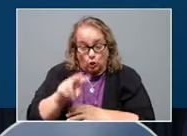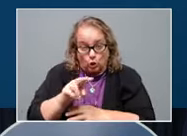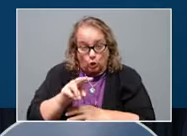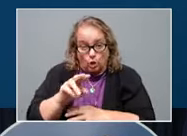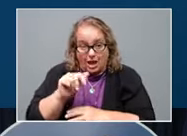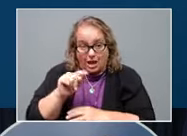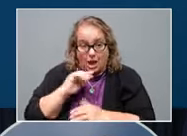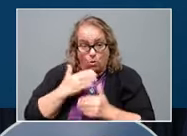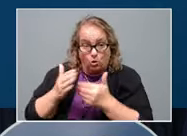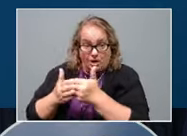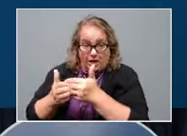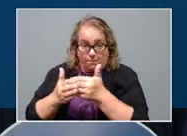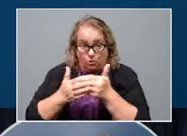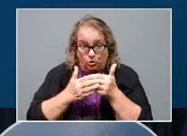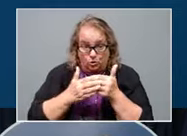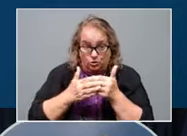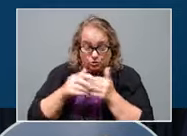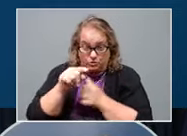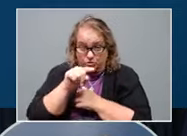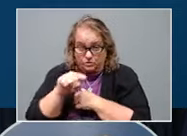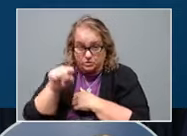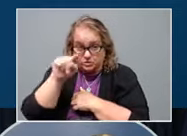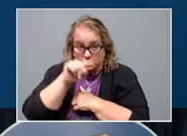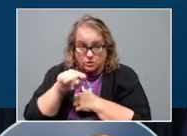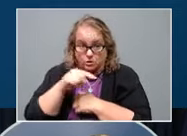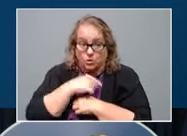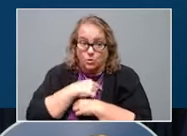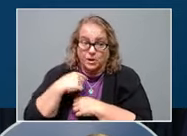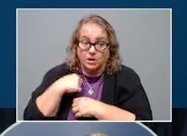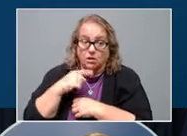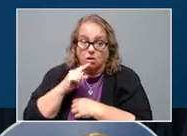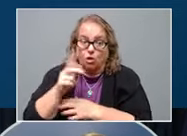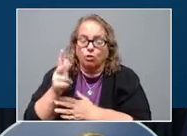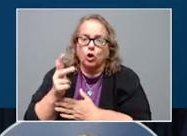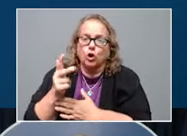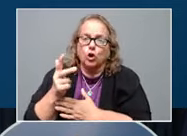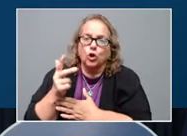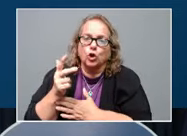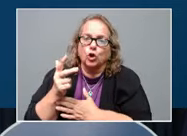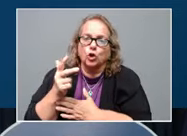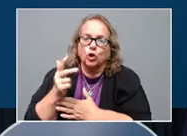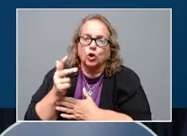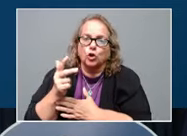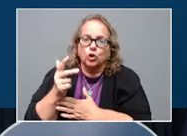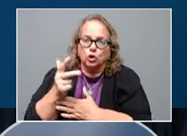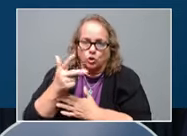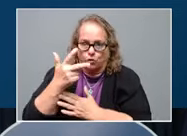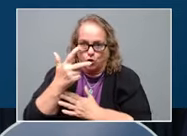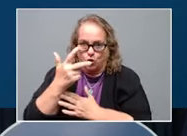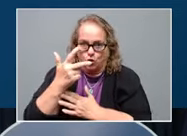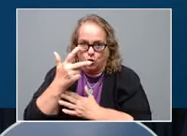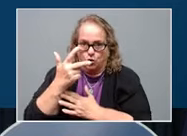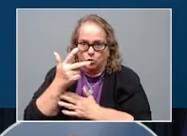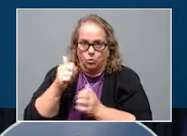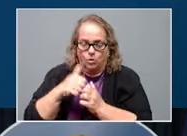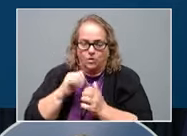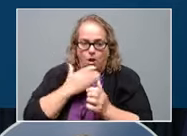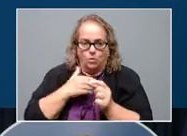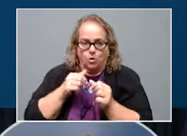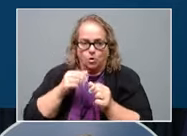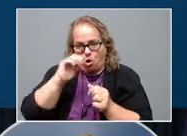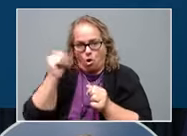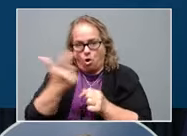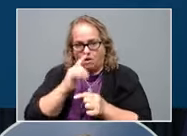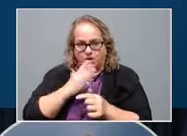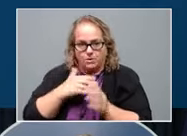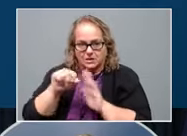neighbors, we're actually third amongst all of our contiguous states. We